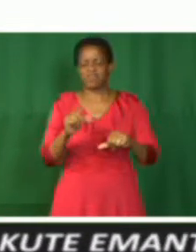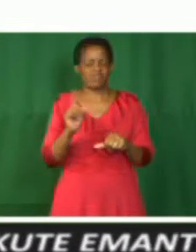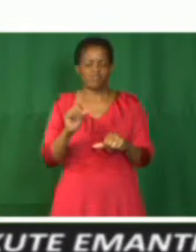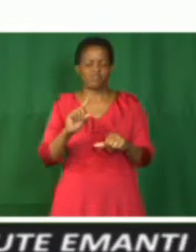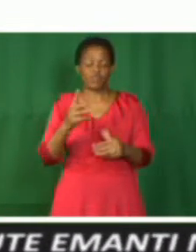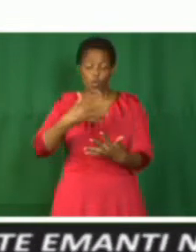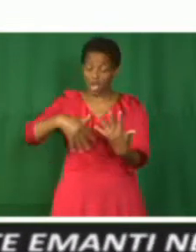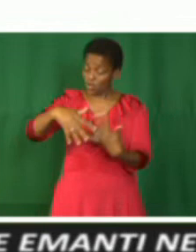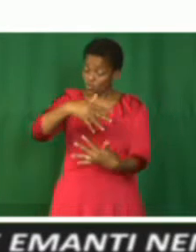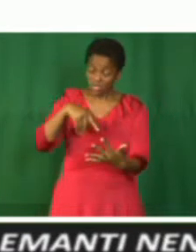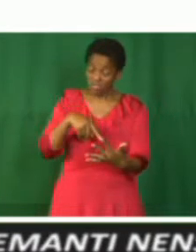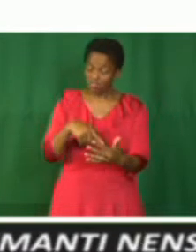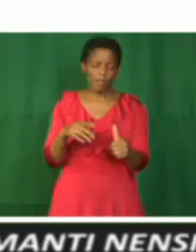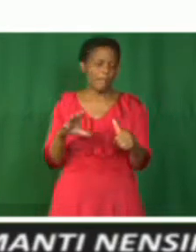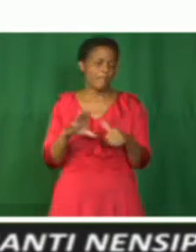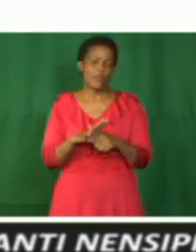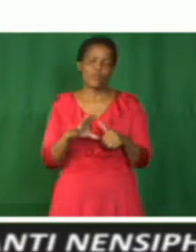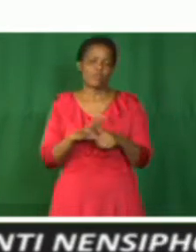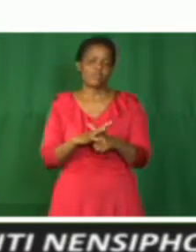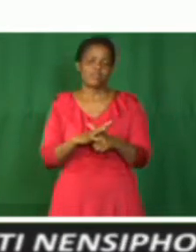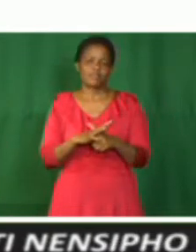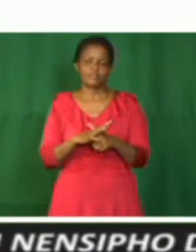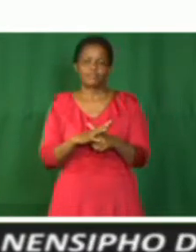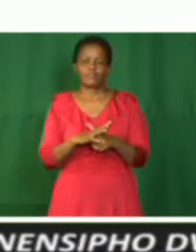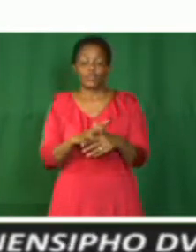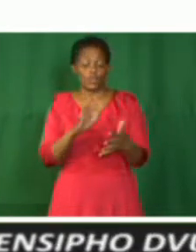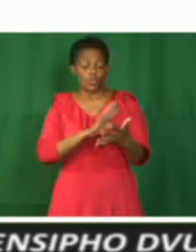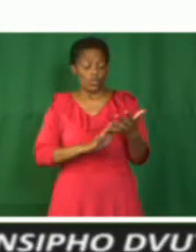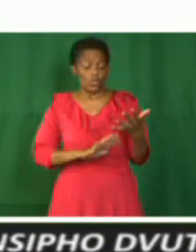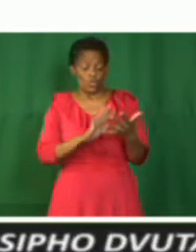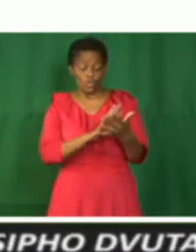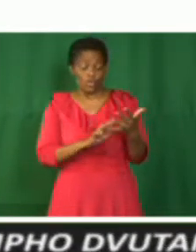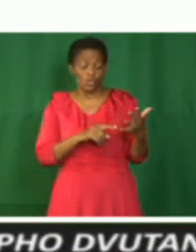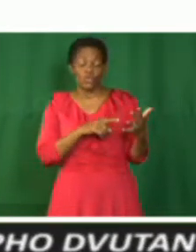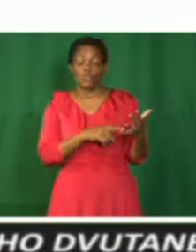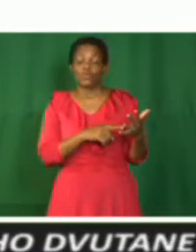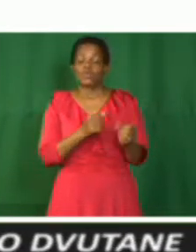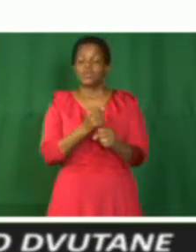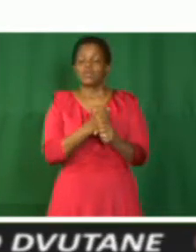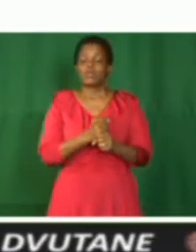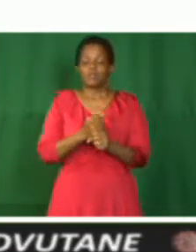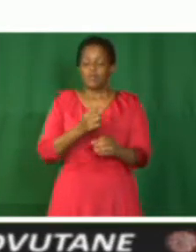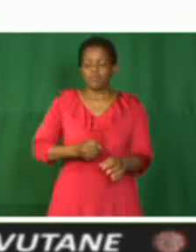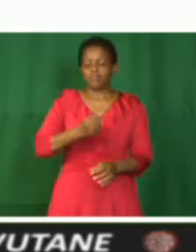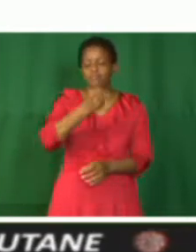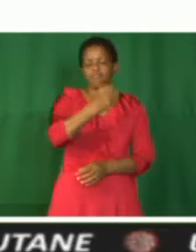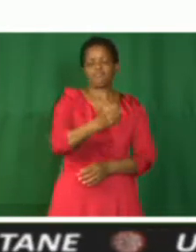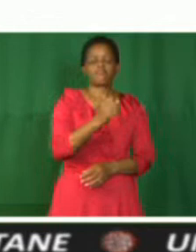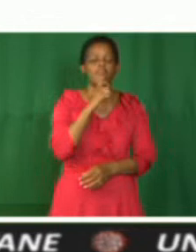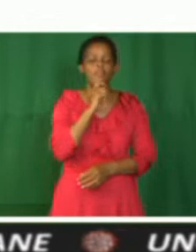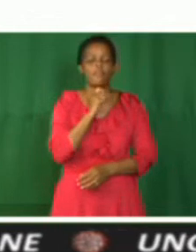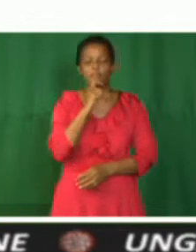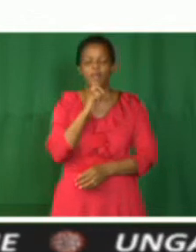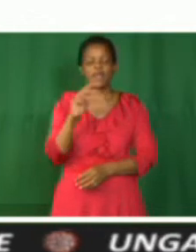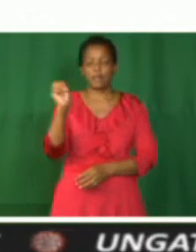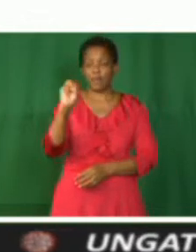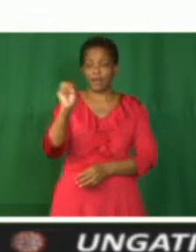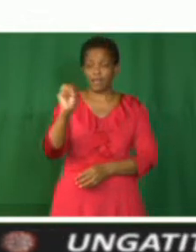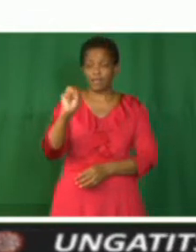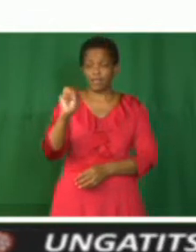now, in the story of the appointment of Matthias, or